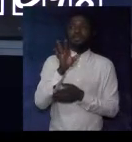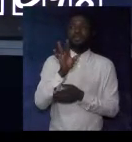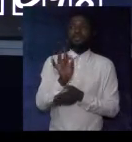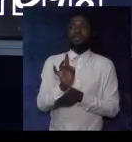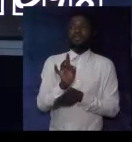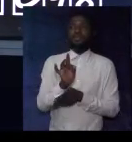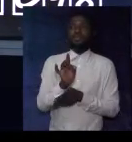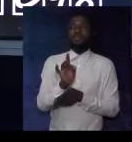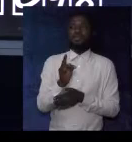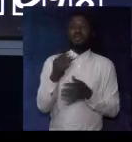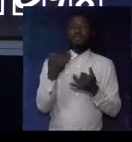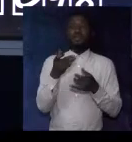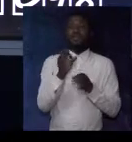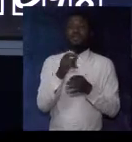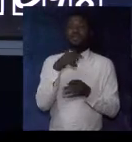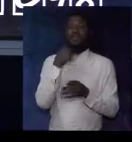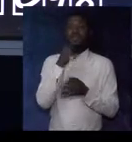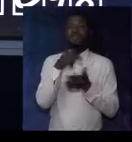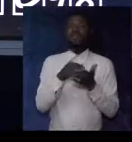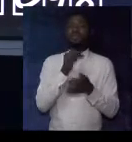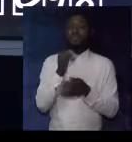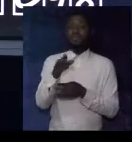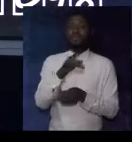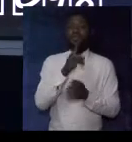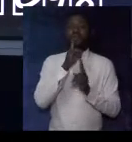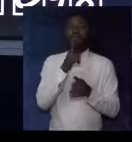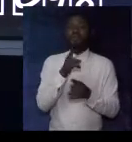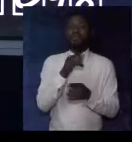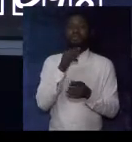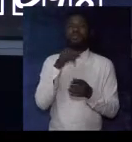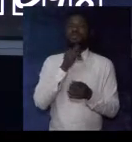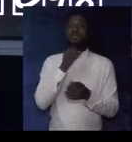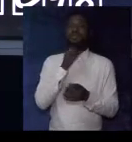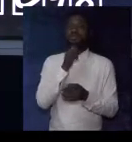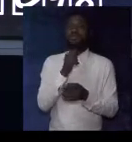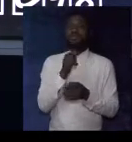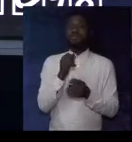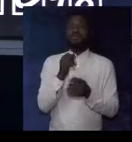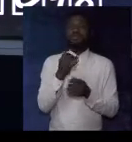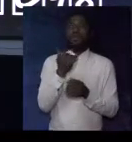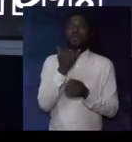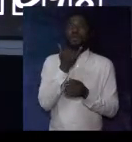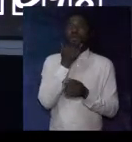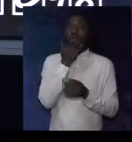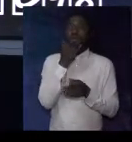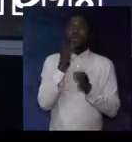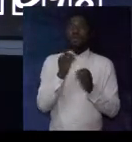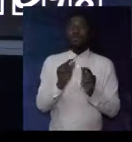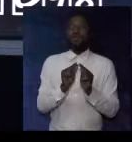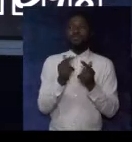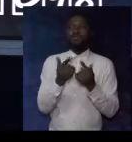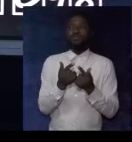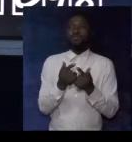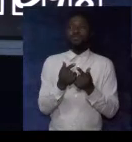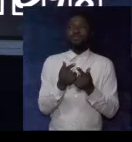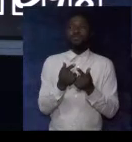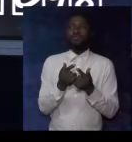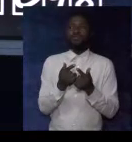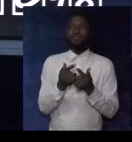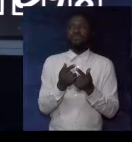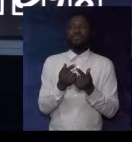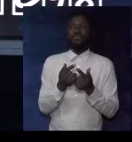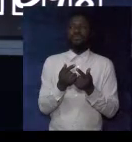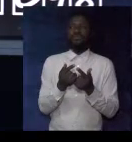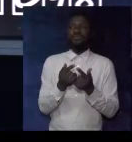4,098. So now if you say this is your answer, this is not wrong, because if I group them in 3, this will be